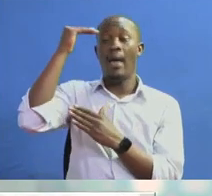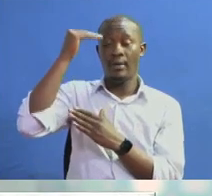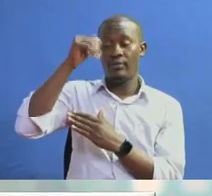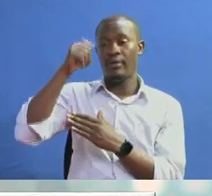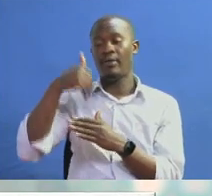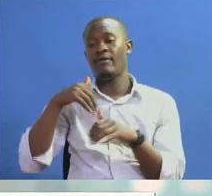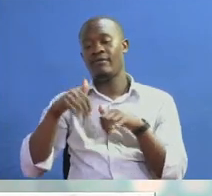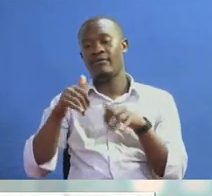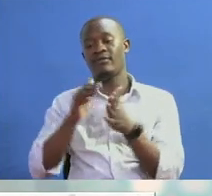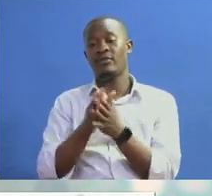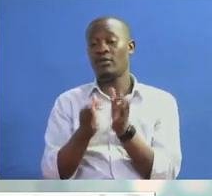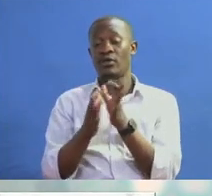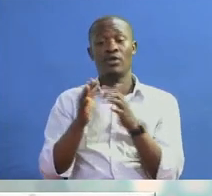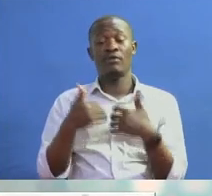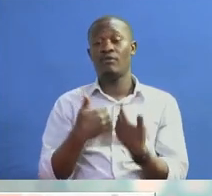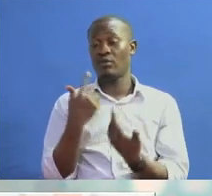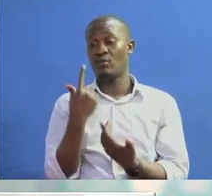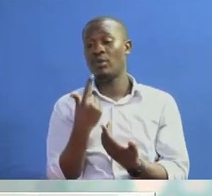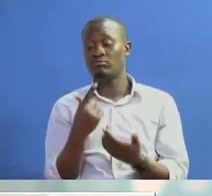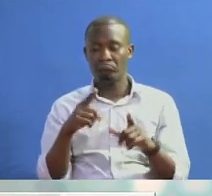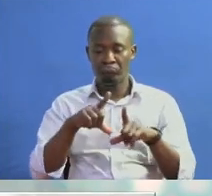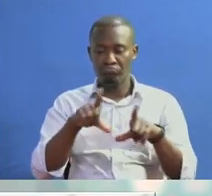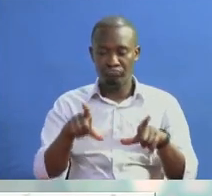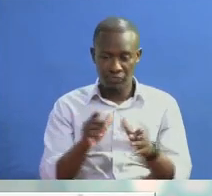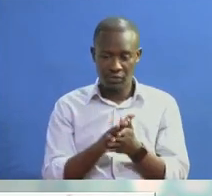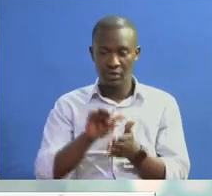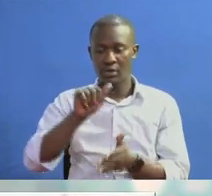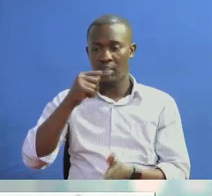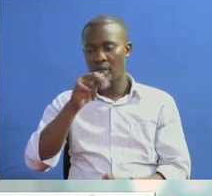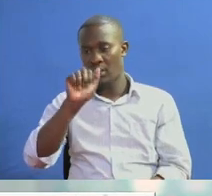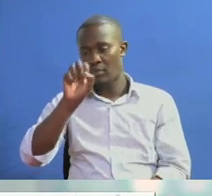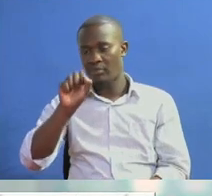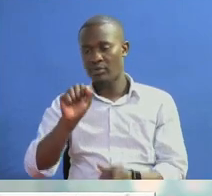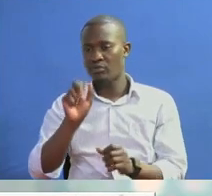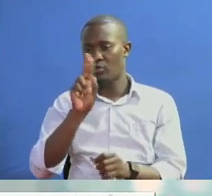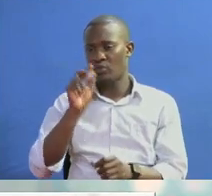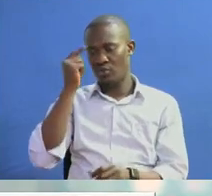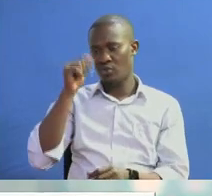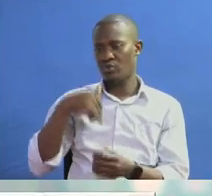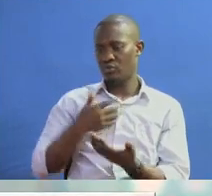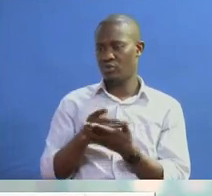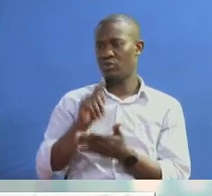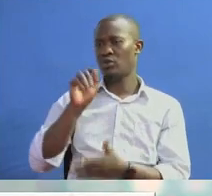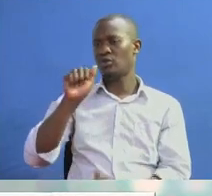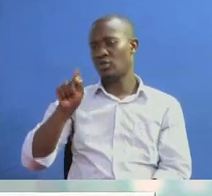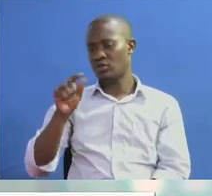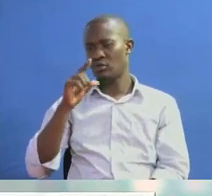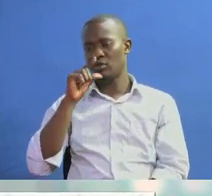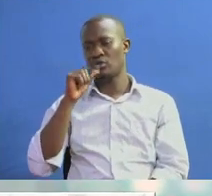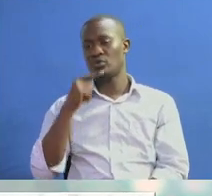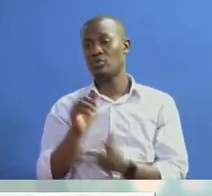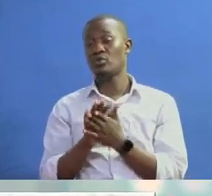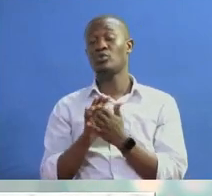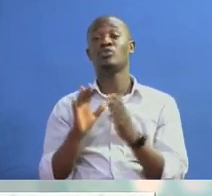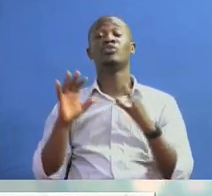savvy. So if you have your 1 acre and you've planted pyrethrum, you can use your TikTok followers, Twitter, and to reach